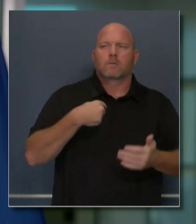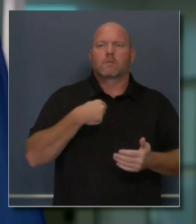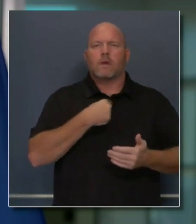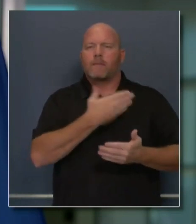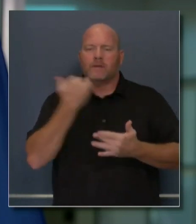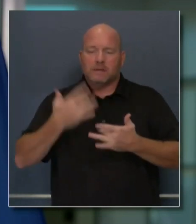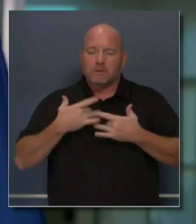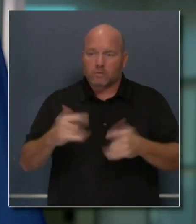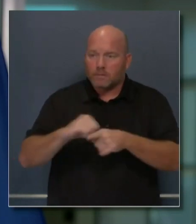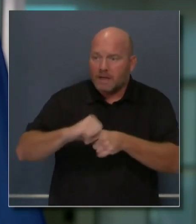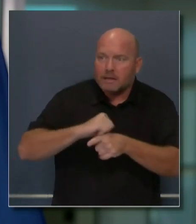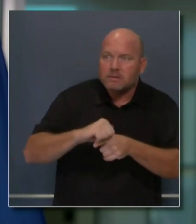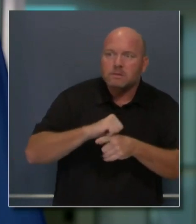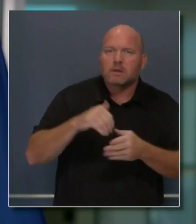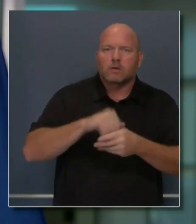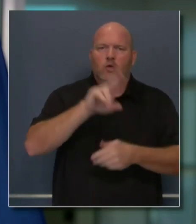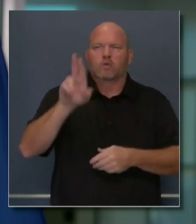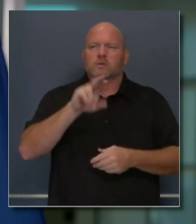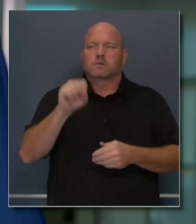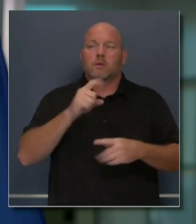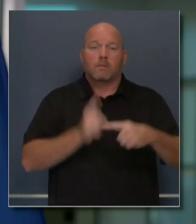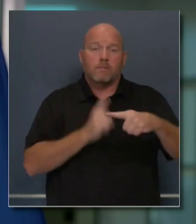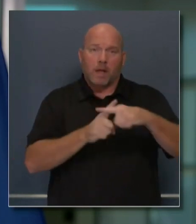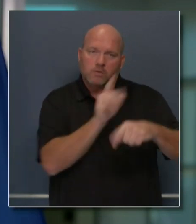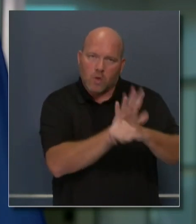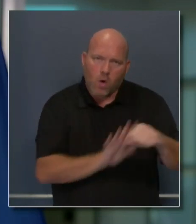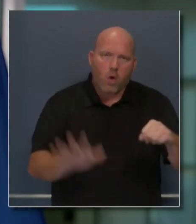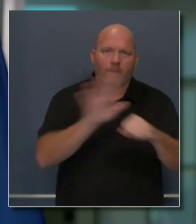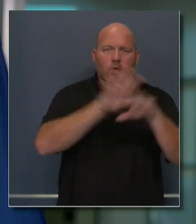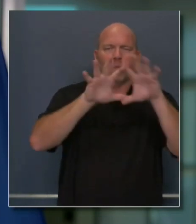United States, but around the rest of the world.